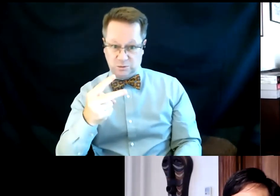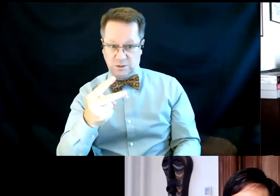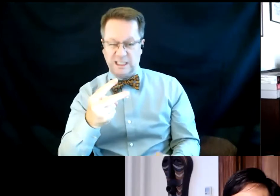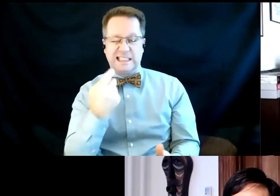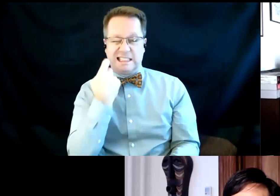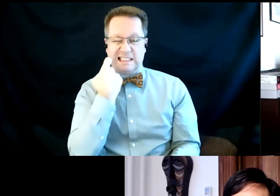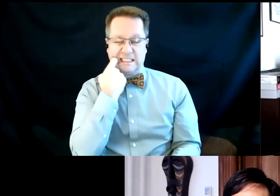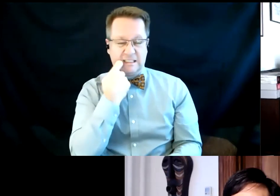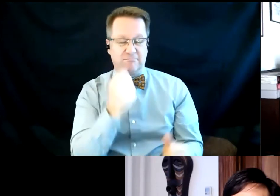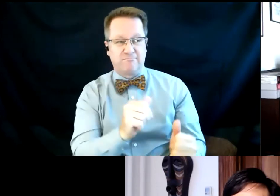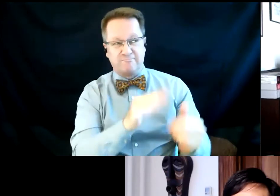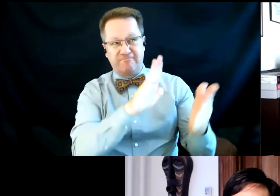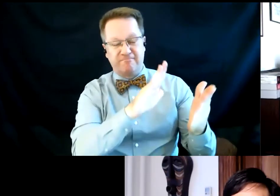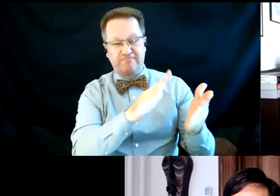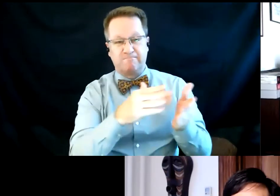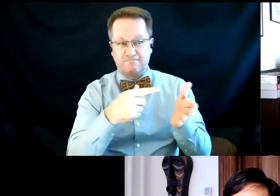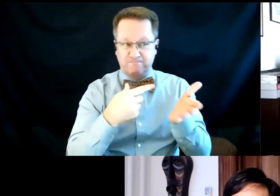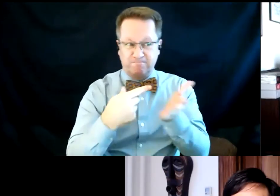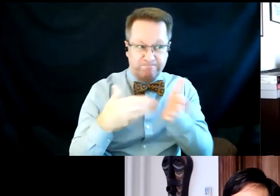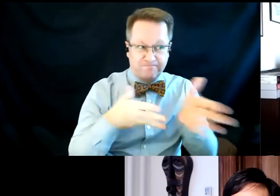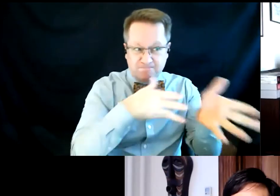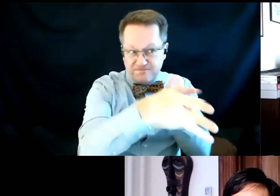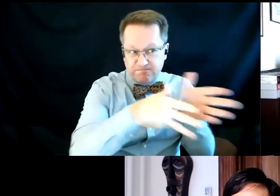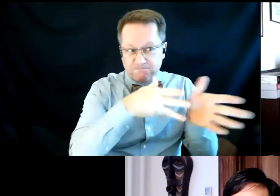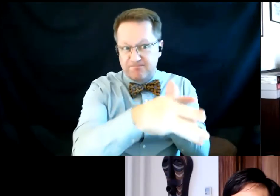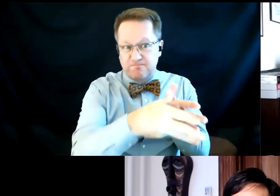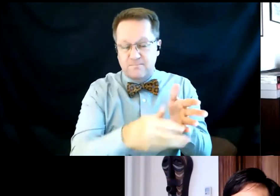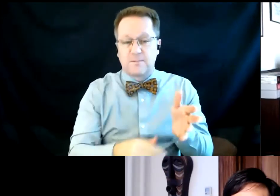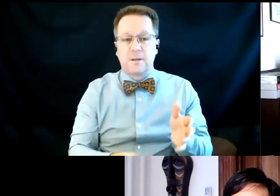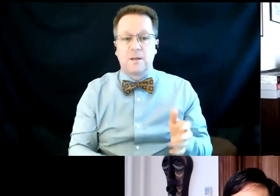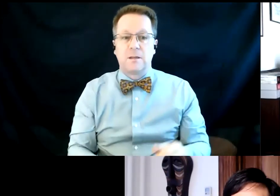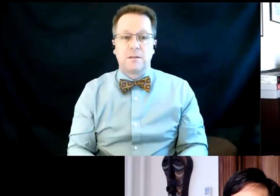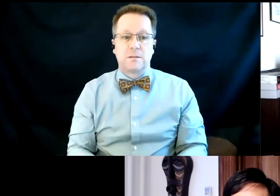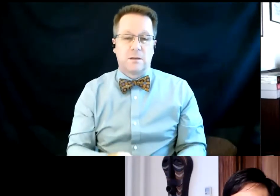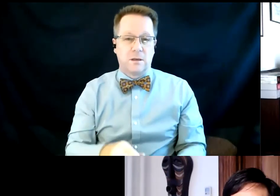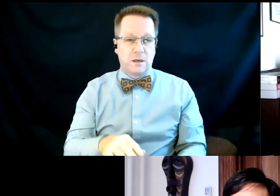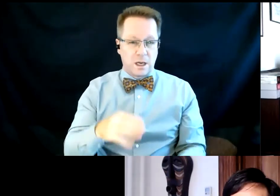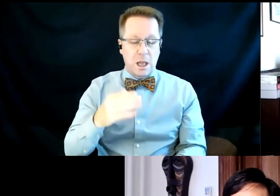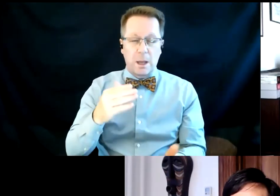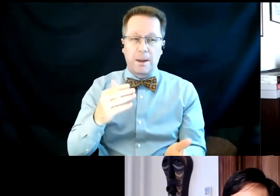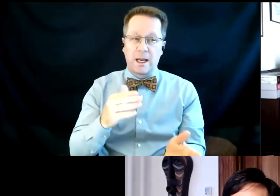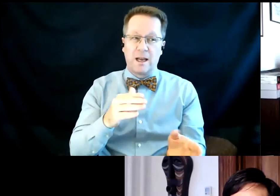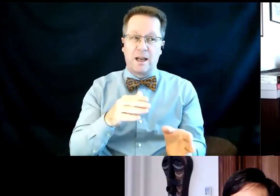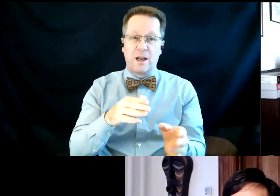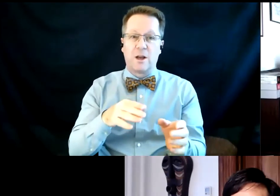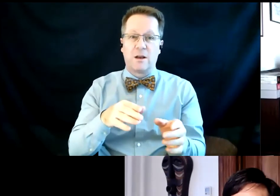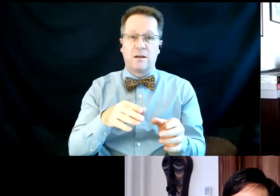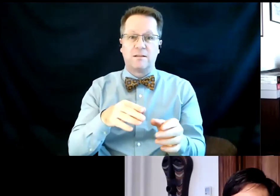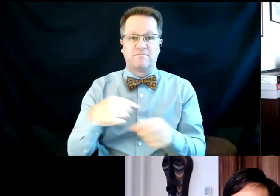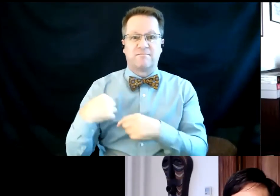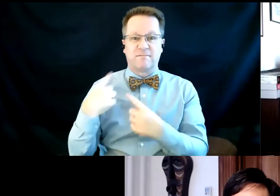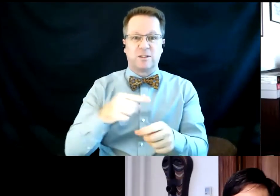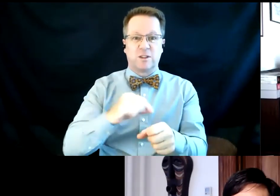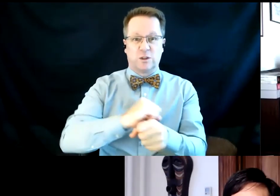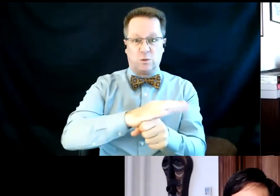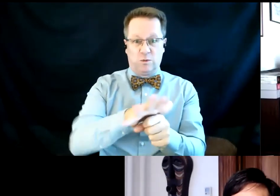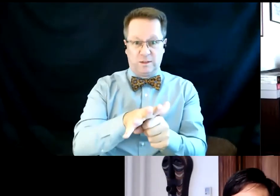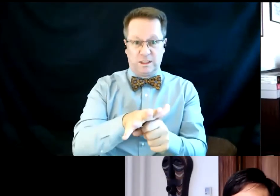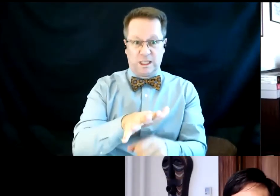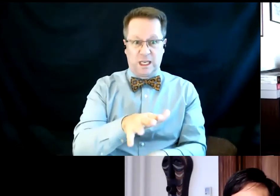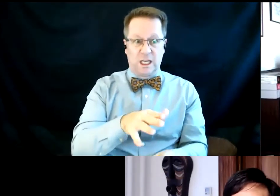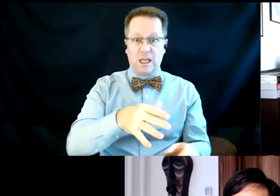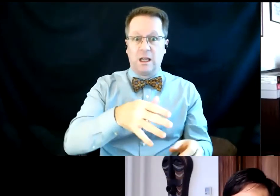all of our supporters today realize that during COVID, the Supreme Court has changed the format